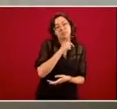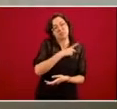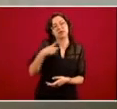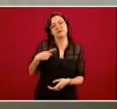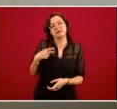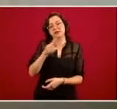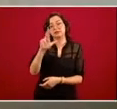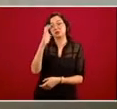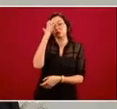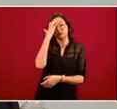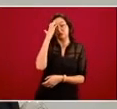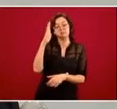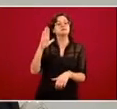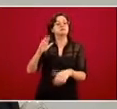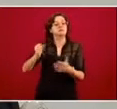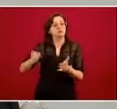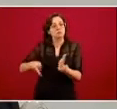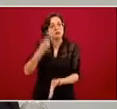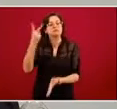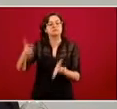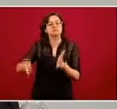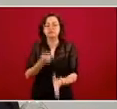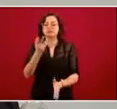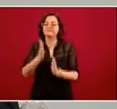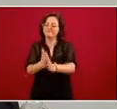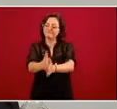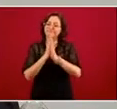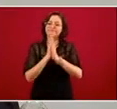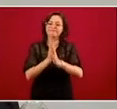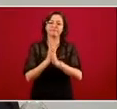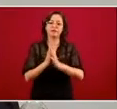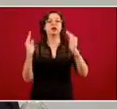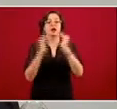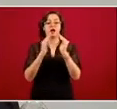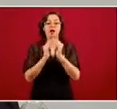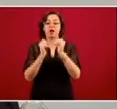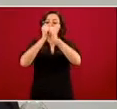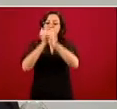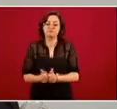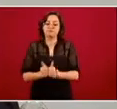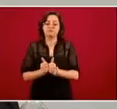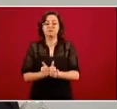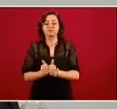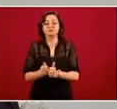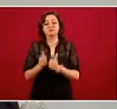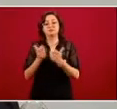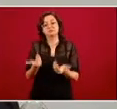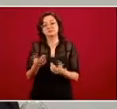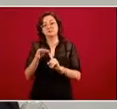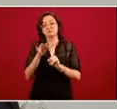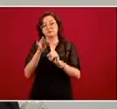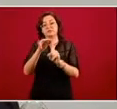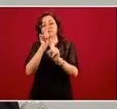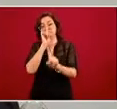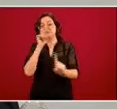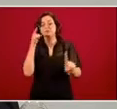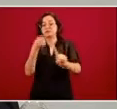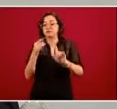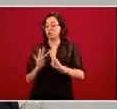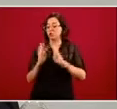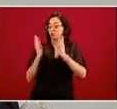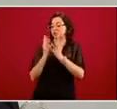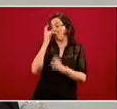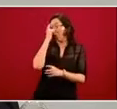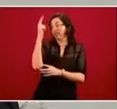of presenting complications, and to insist that all of us stay at home. This is part of the focus of this set of